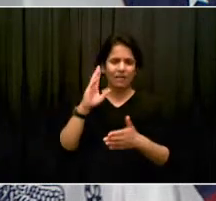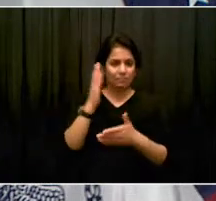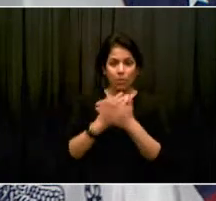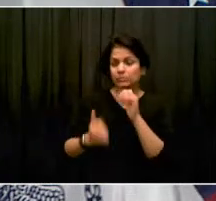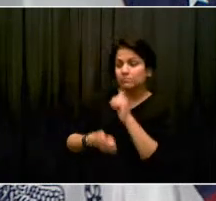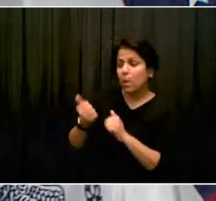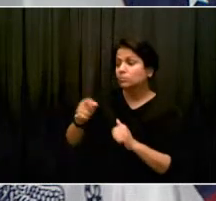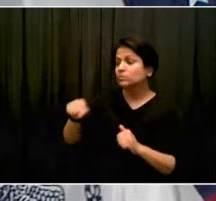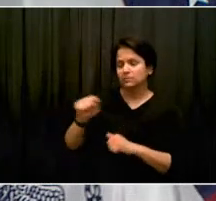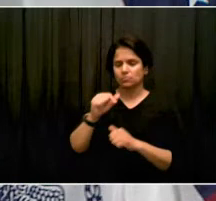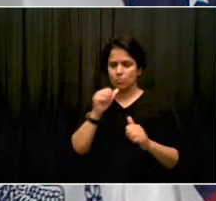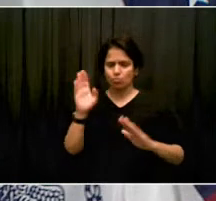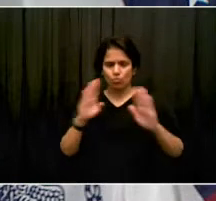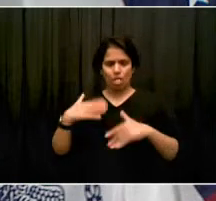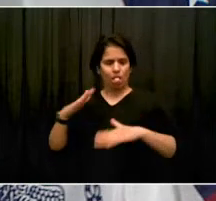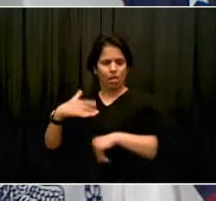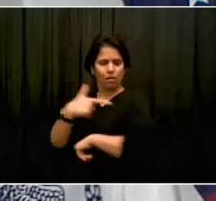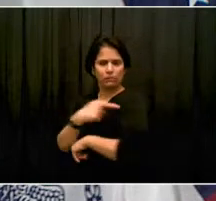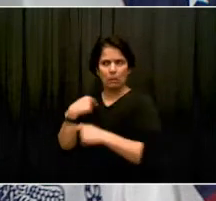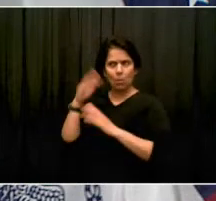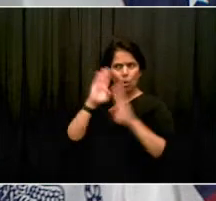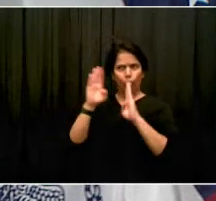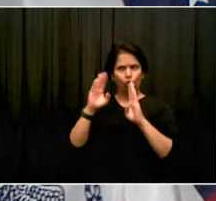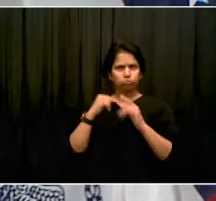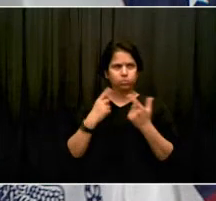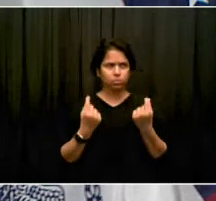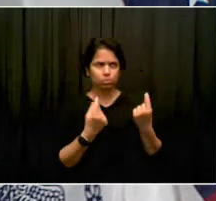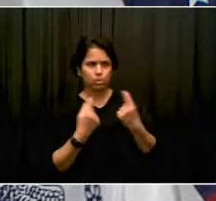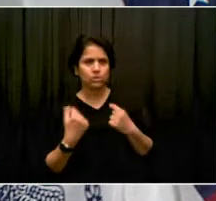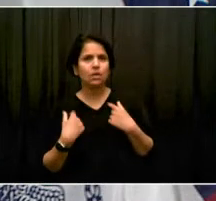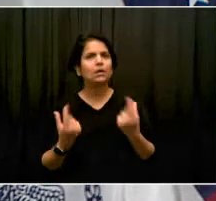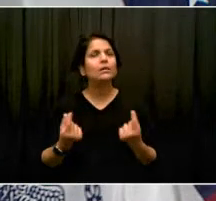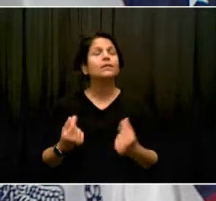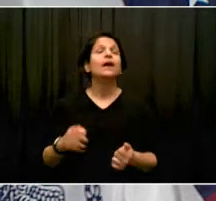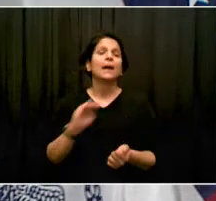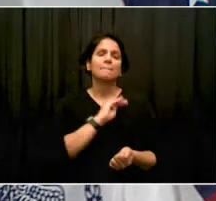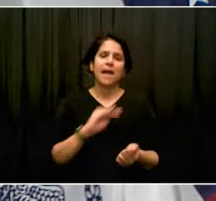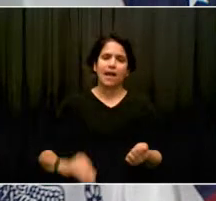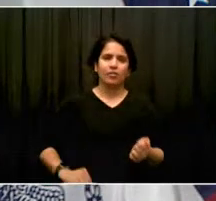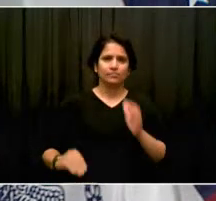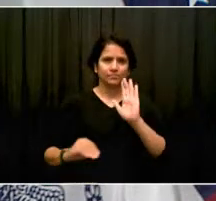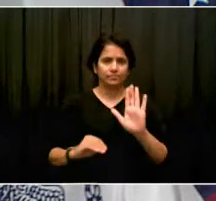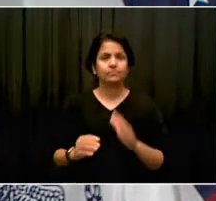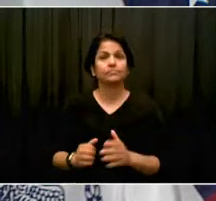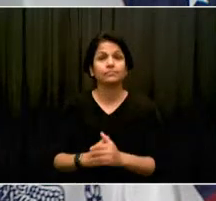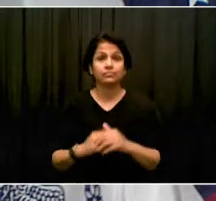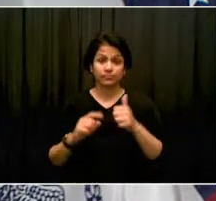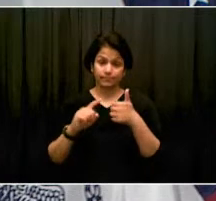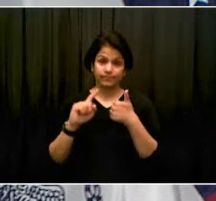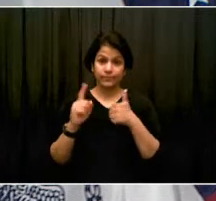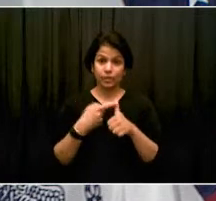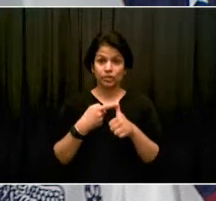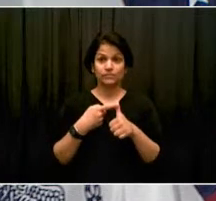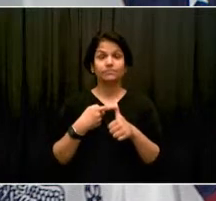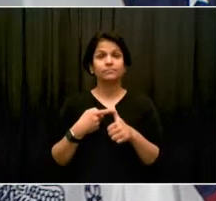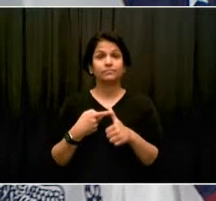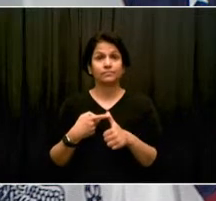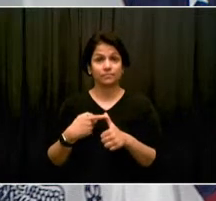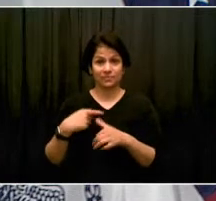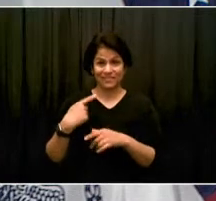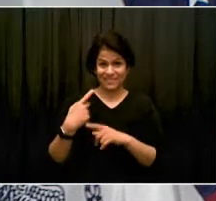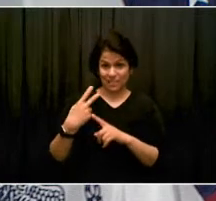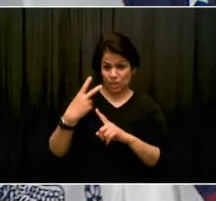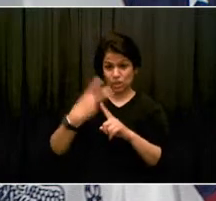big picture here is the work we'll do over the next 2 months to get so many more New Yorkers vaccinated.